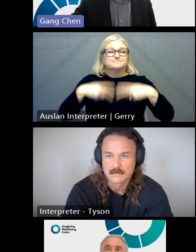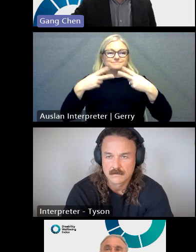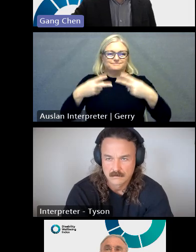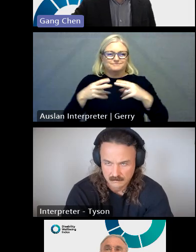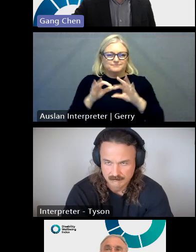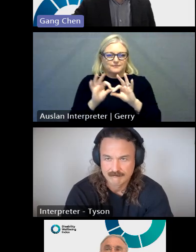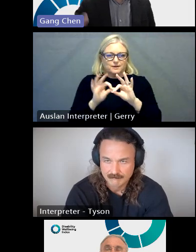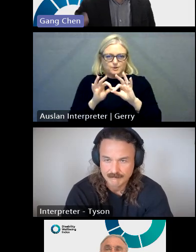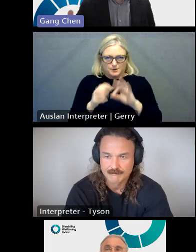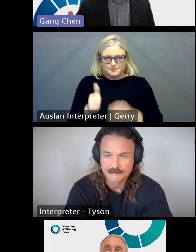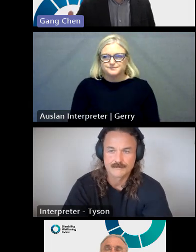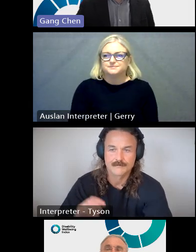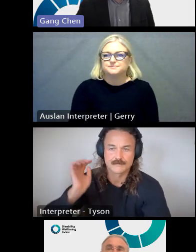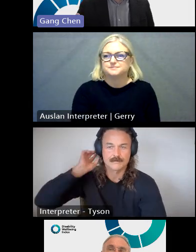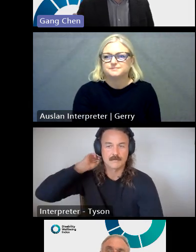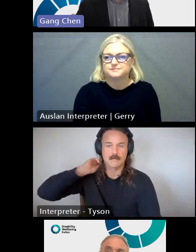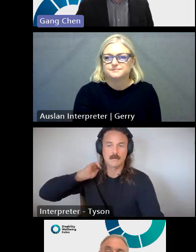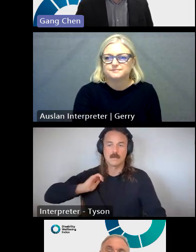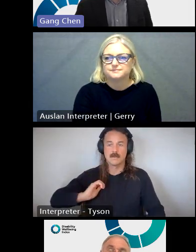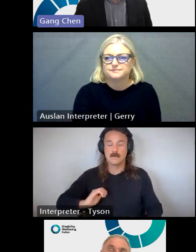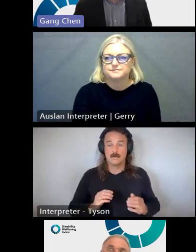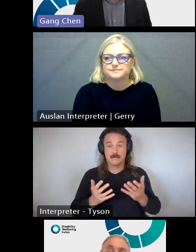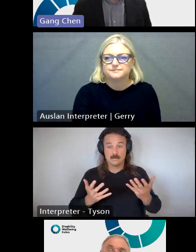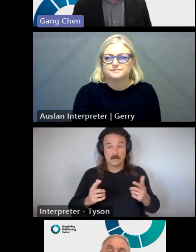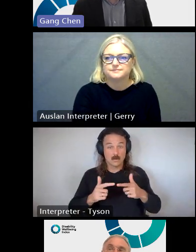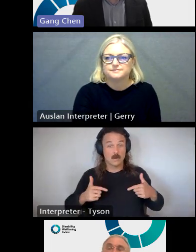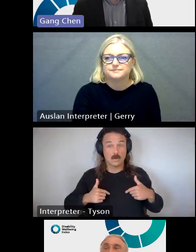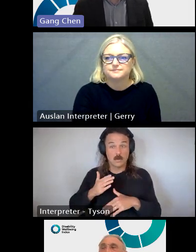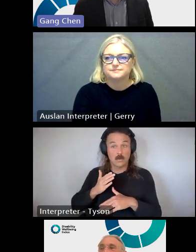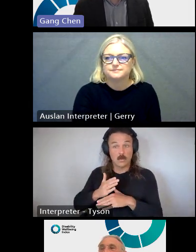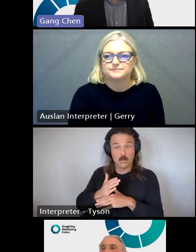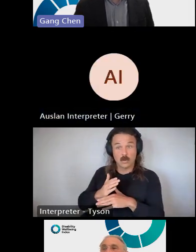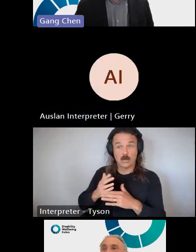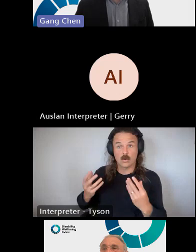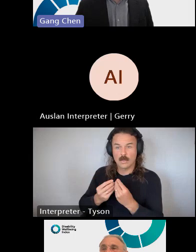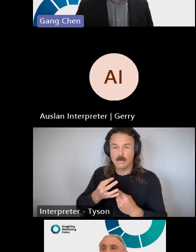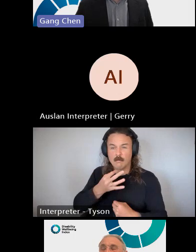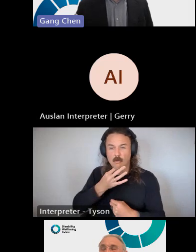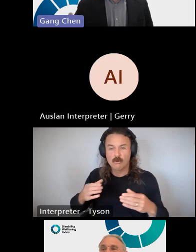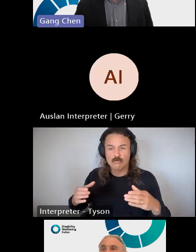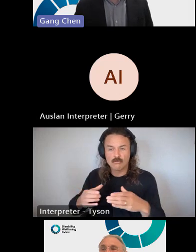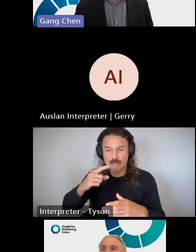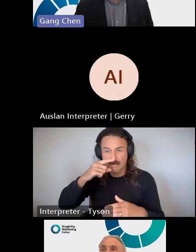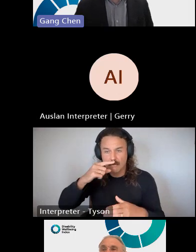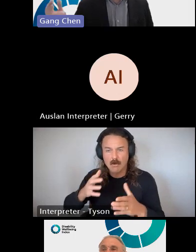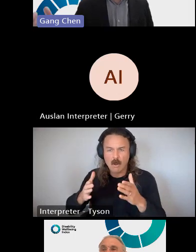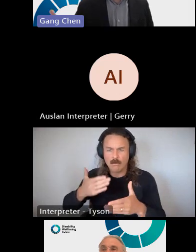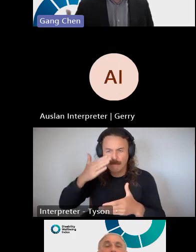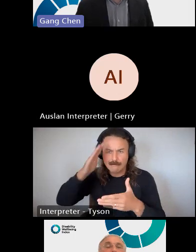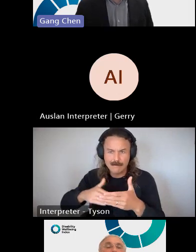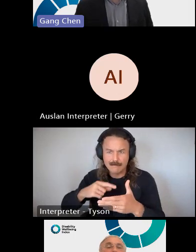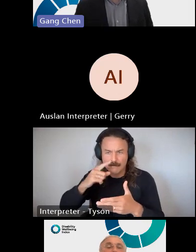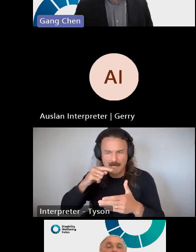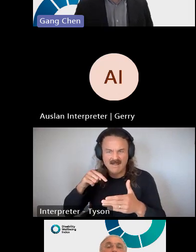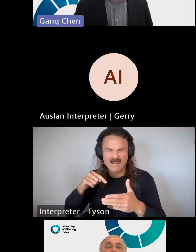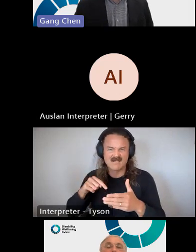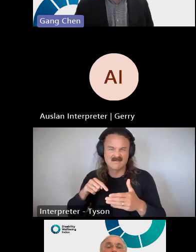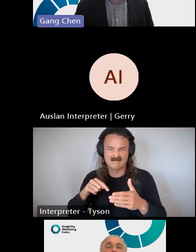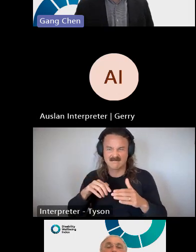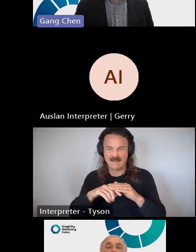information, we're working with a small group with a lot of experts in the field. I wouldn't name everyone, I just really